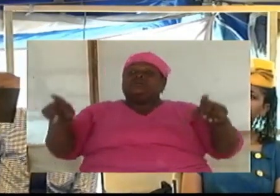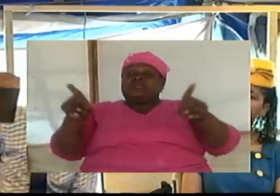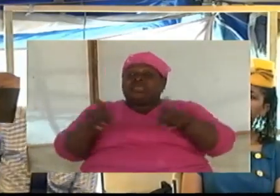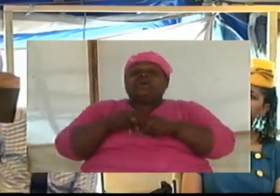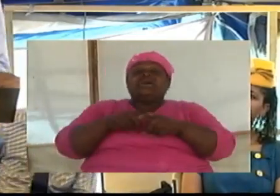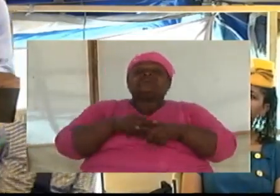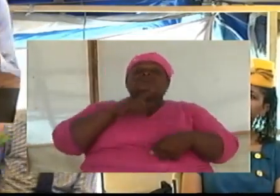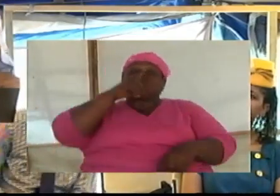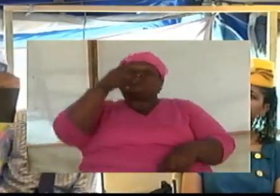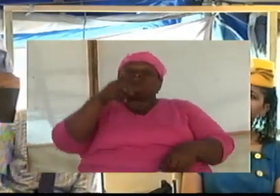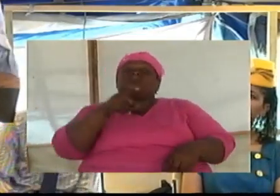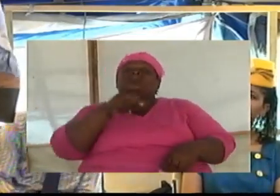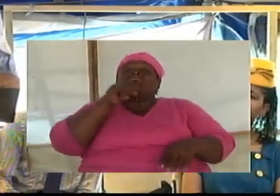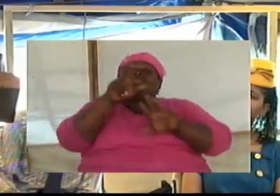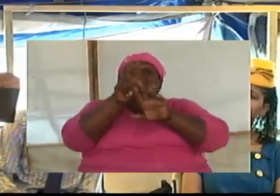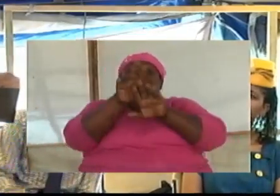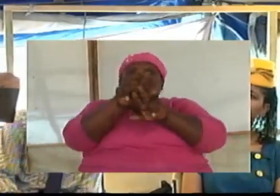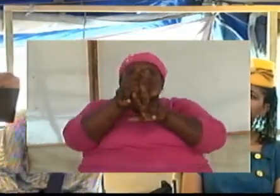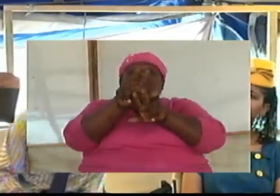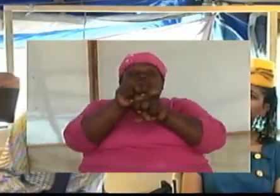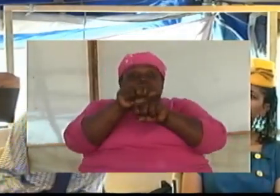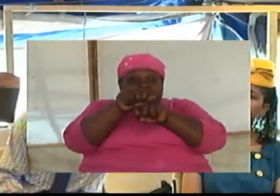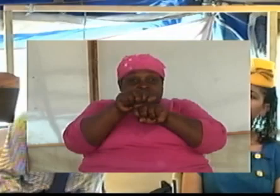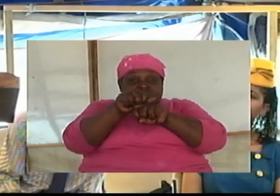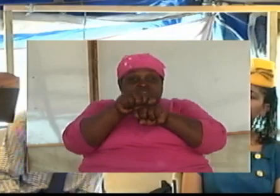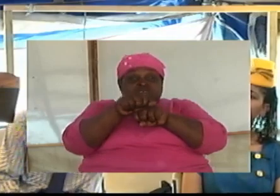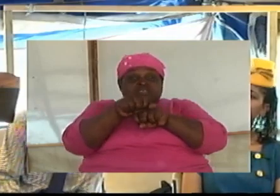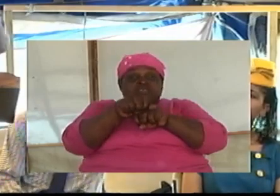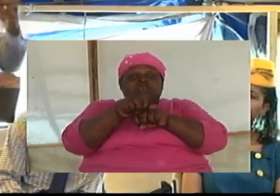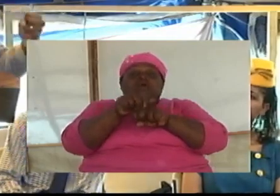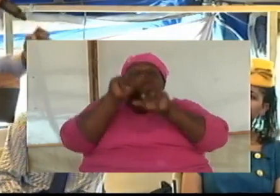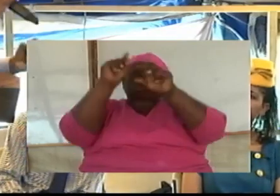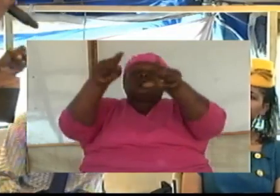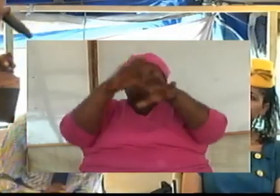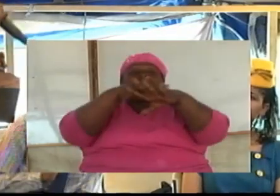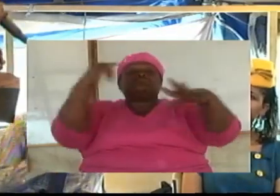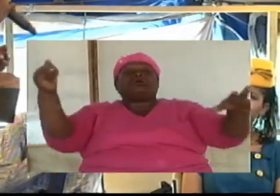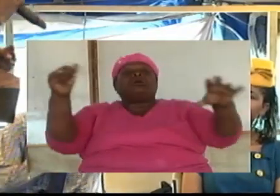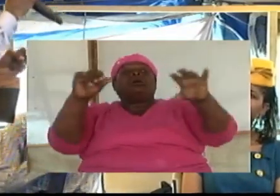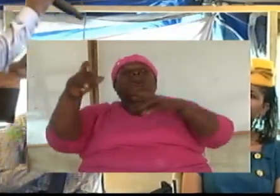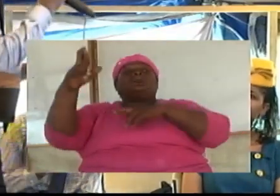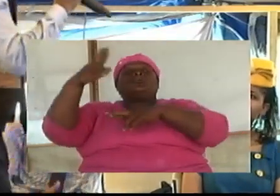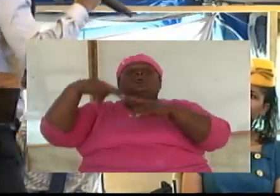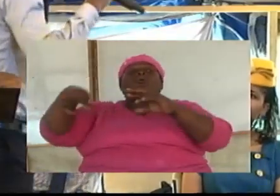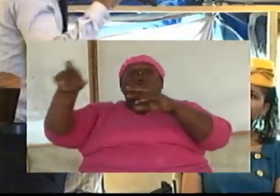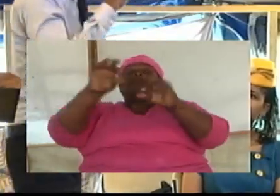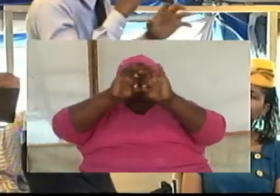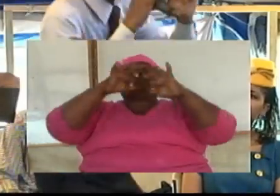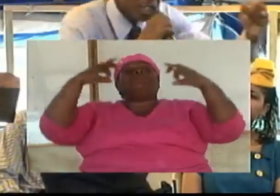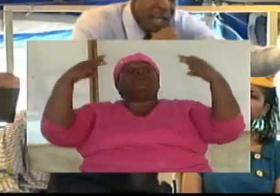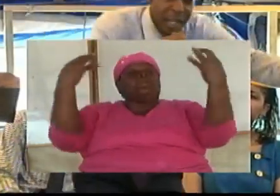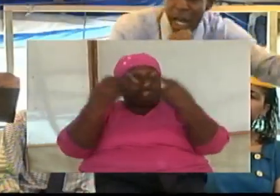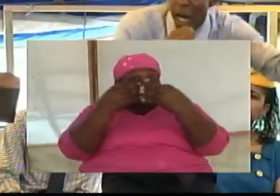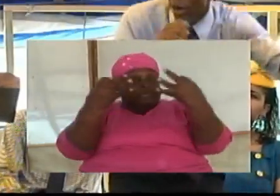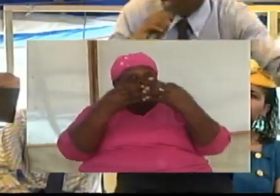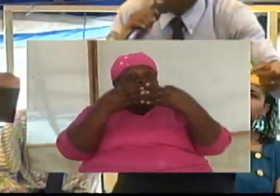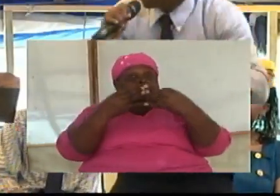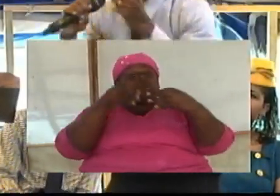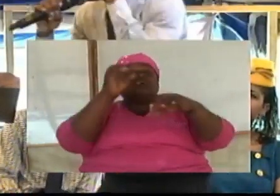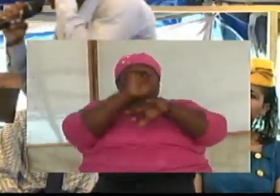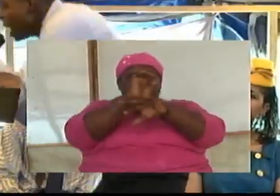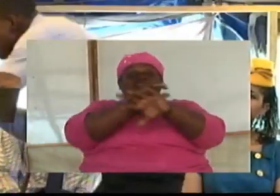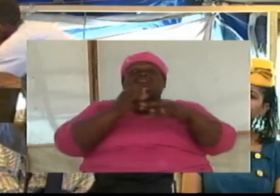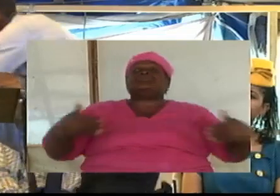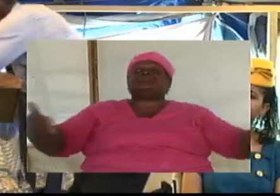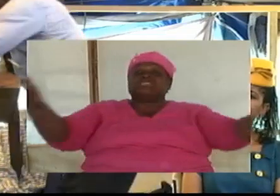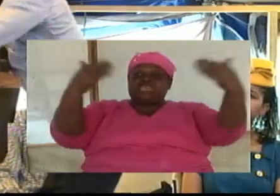was not selfish, because she went and she called her relatives. Hallelujah. The church is here for